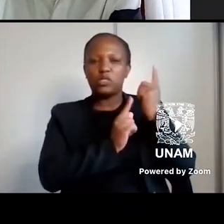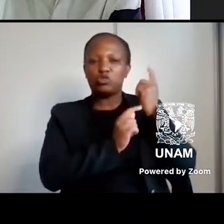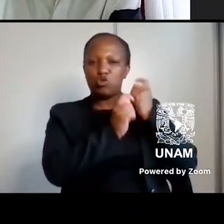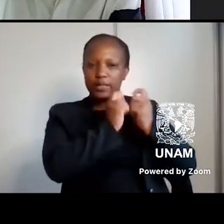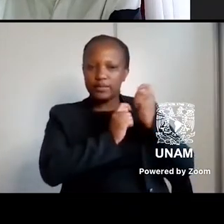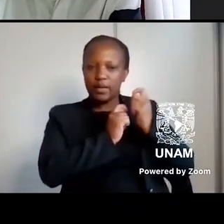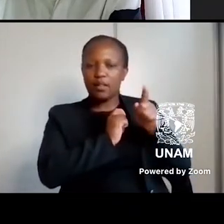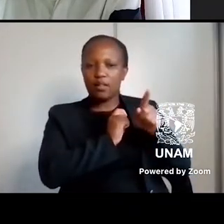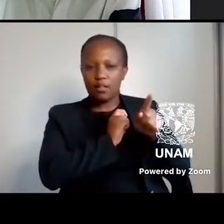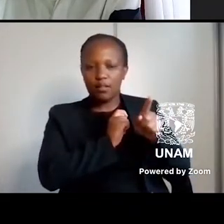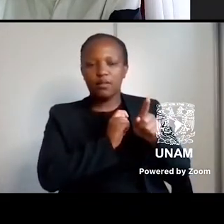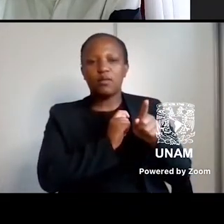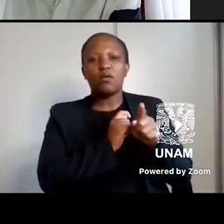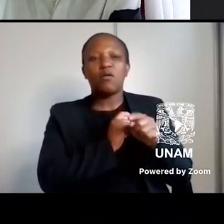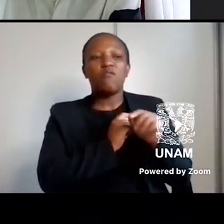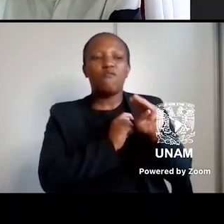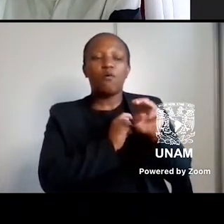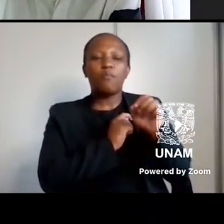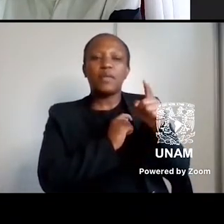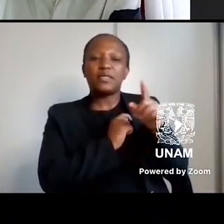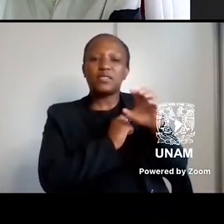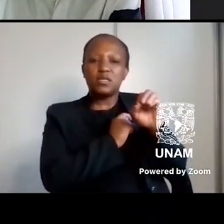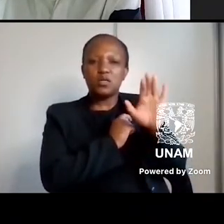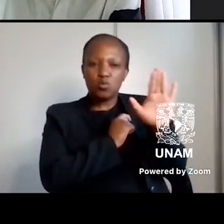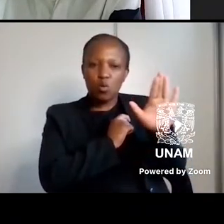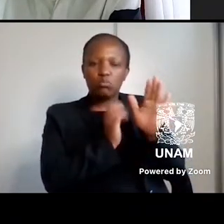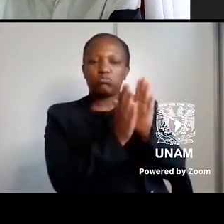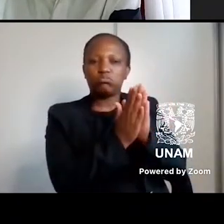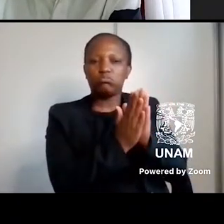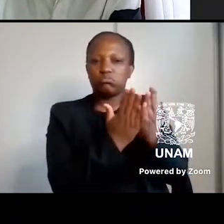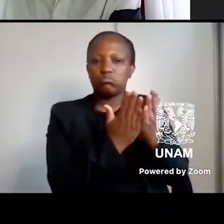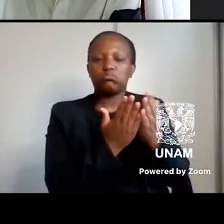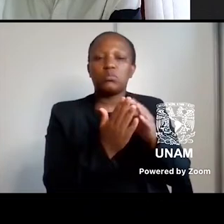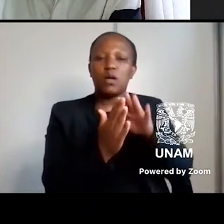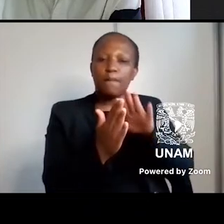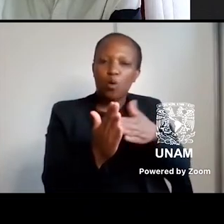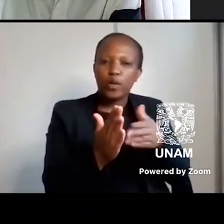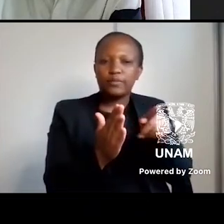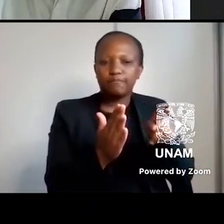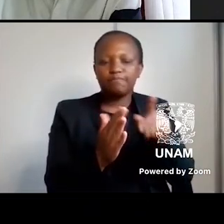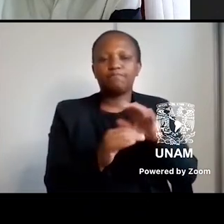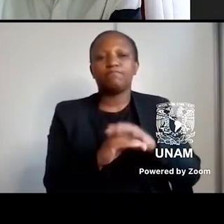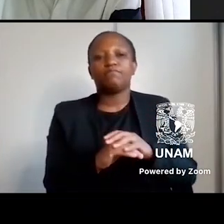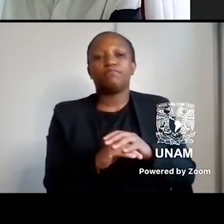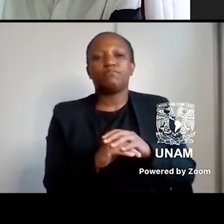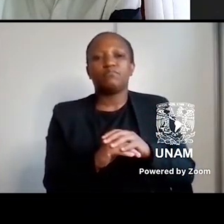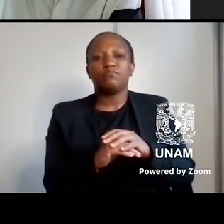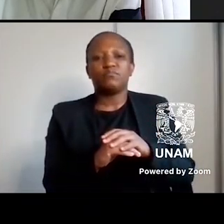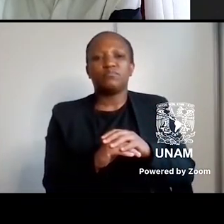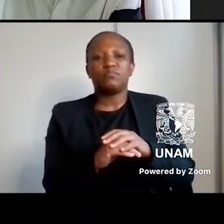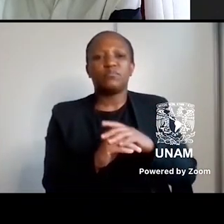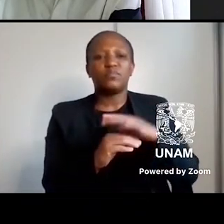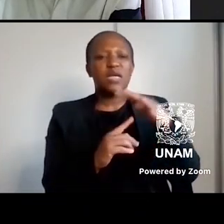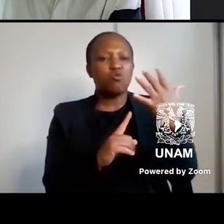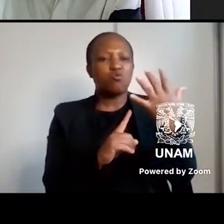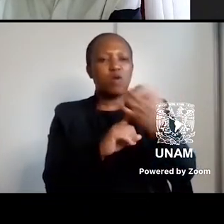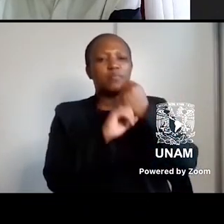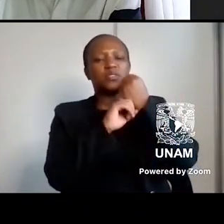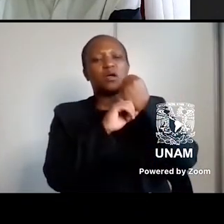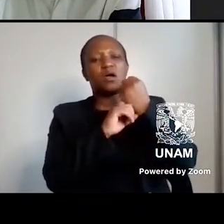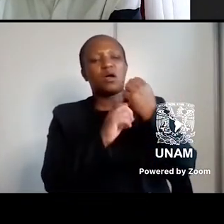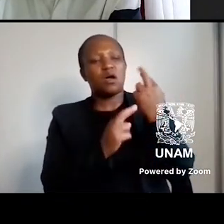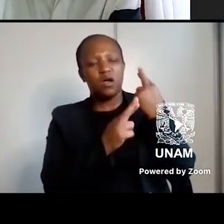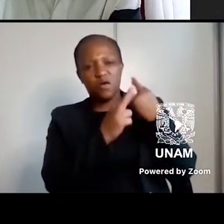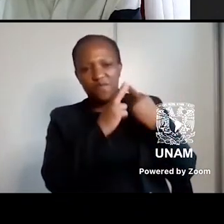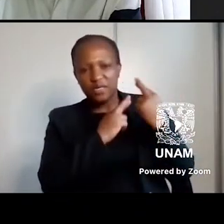Mexican, contemporary Karl, you talk about a rupture, a revision, a swerve, I think is the